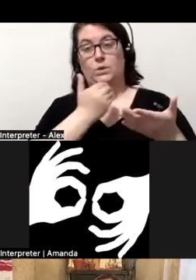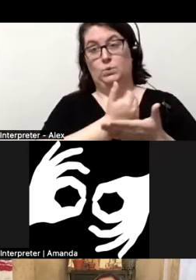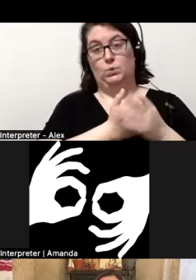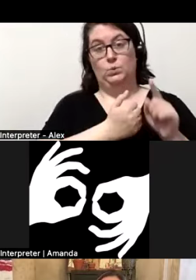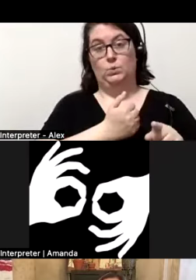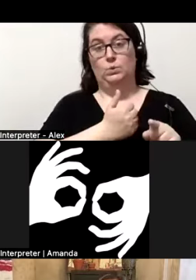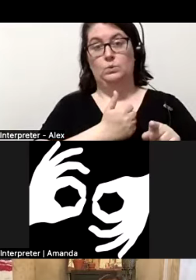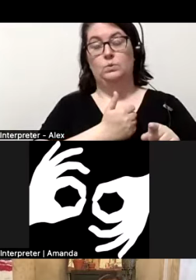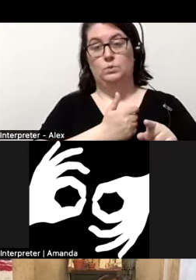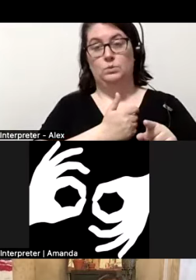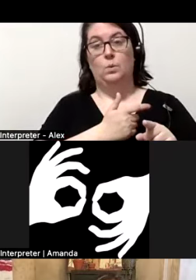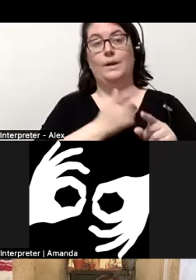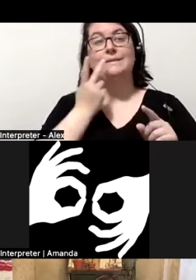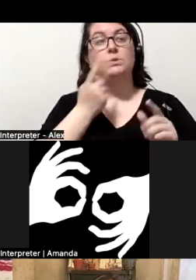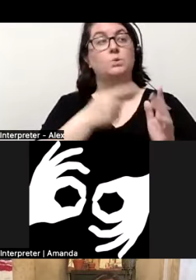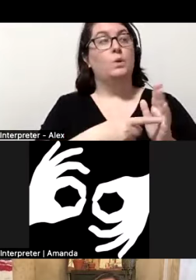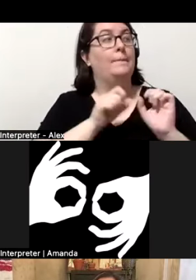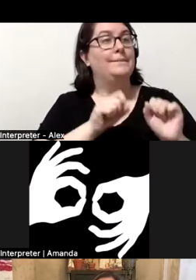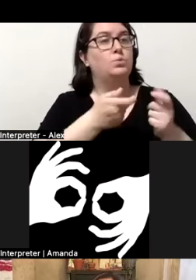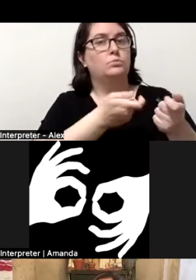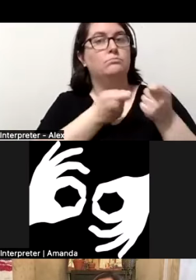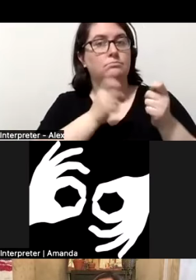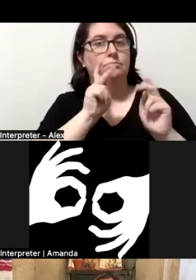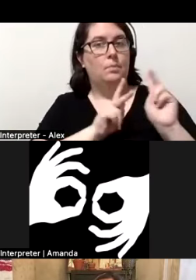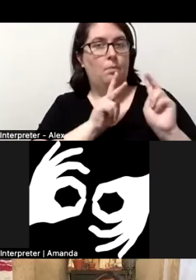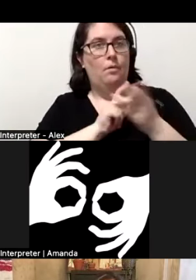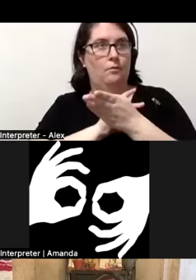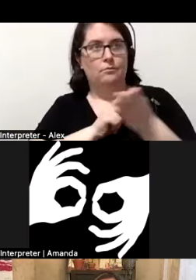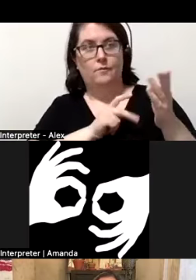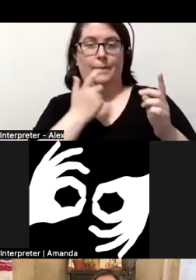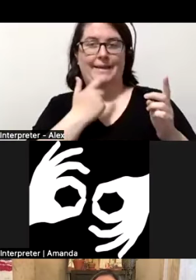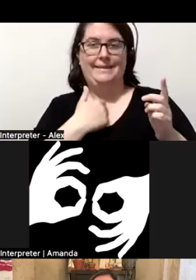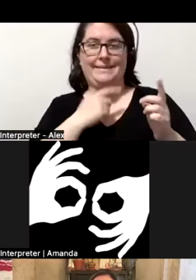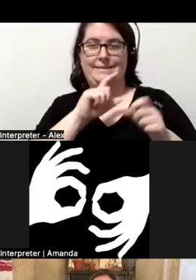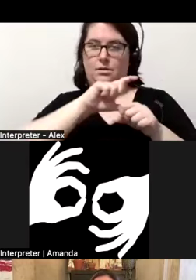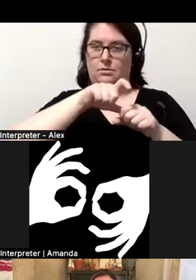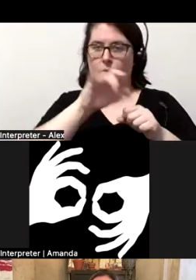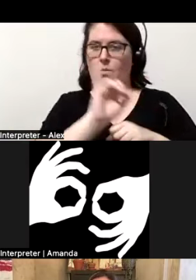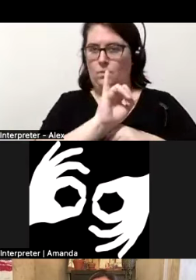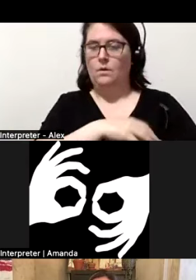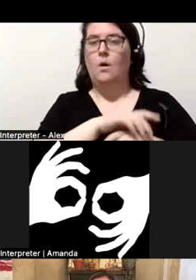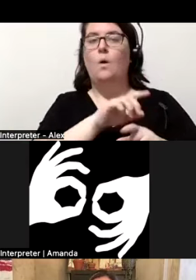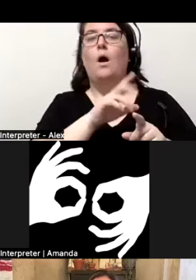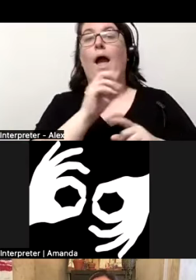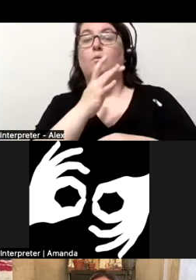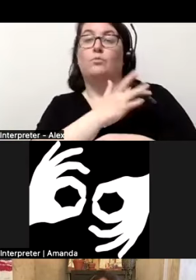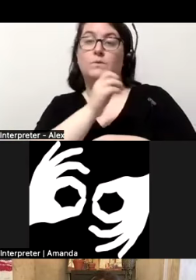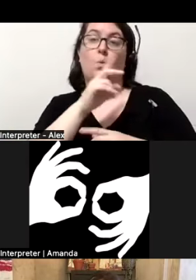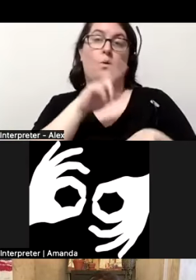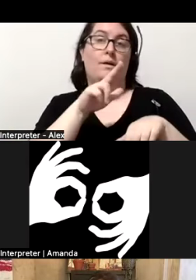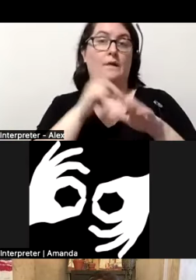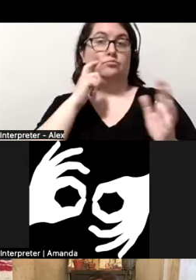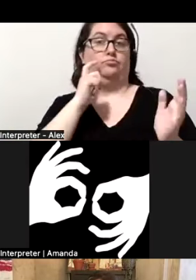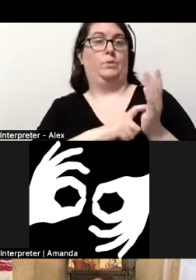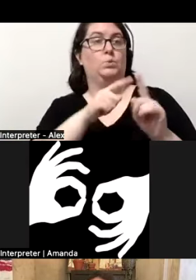to see the potential to attract audiences from within and beyond Kingston and to bring provincial or national recognition to Kingston's